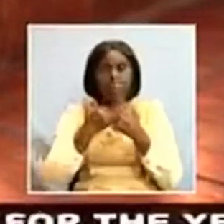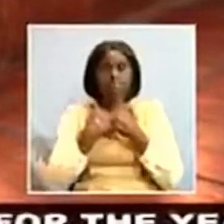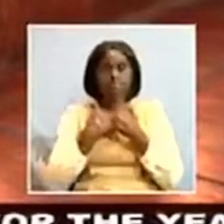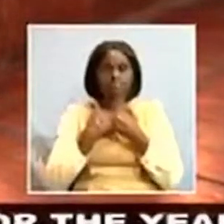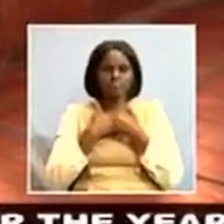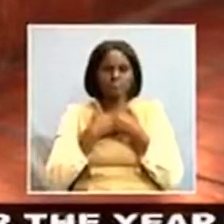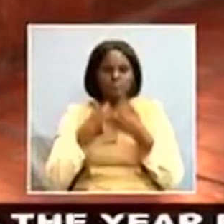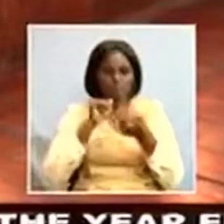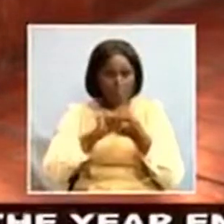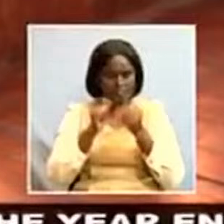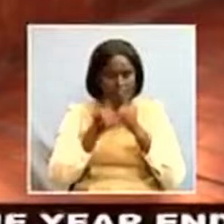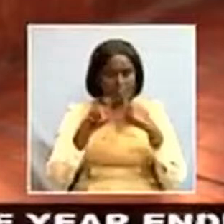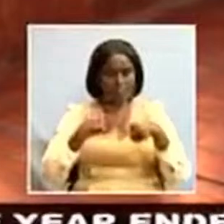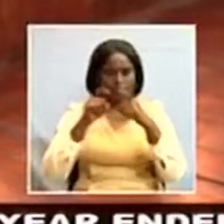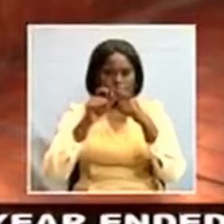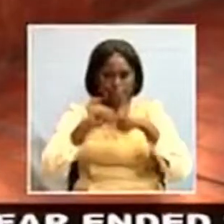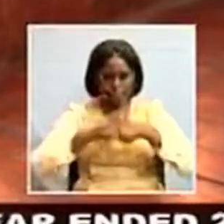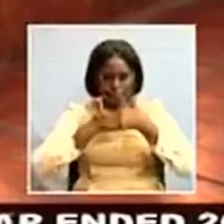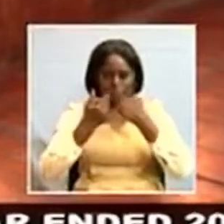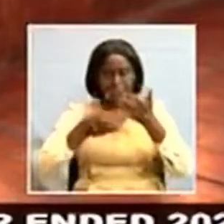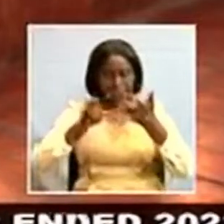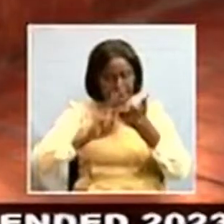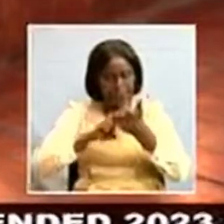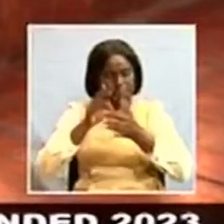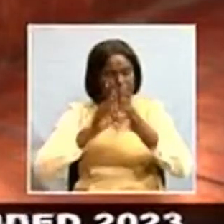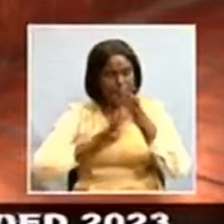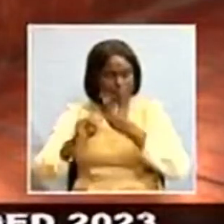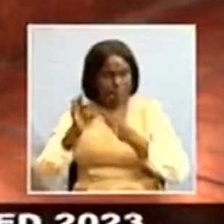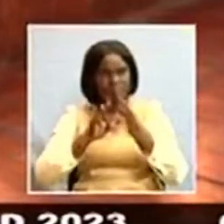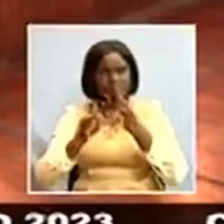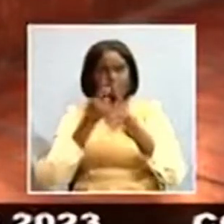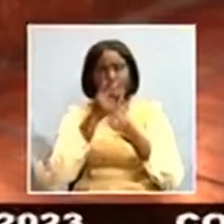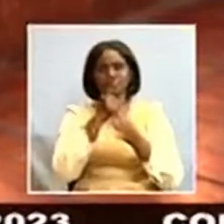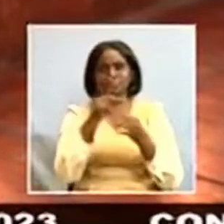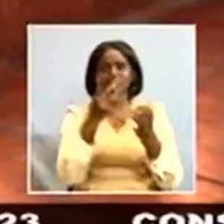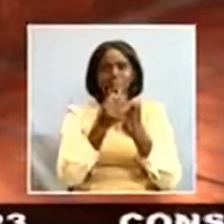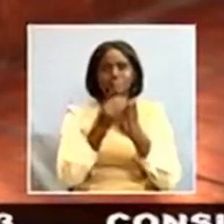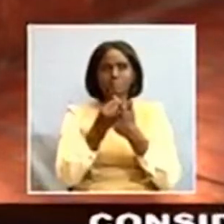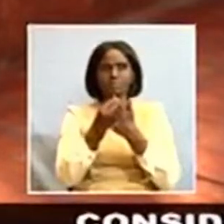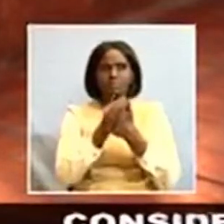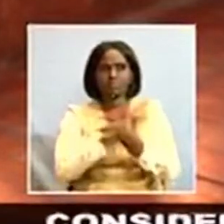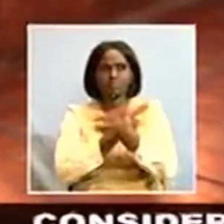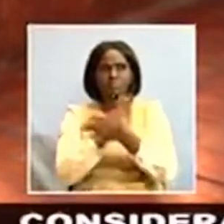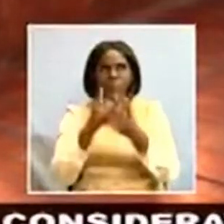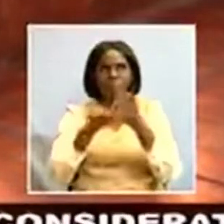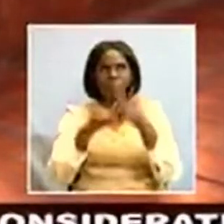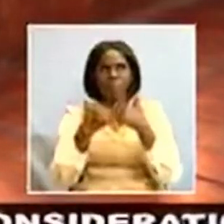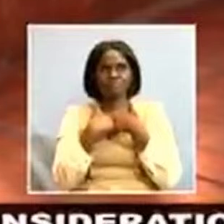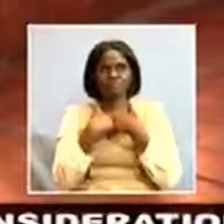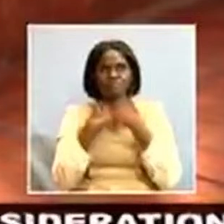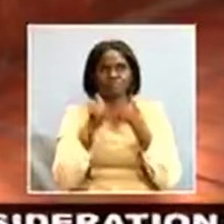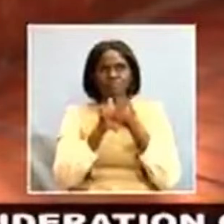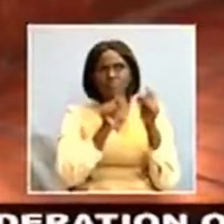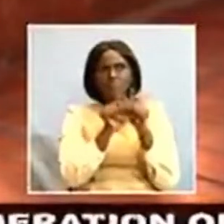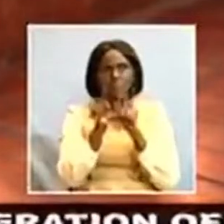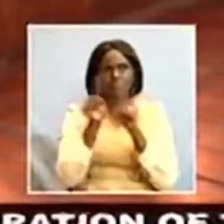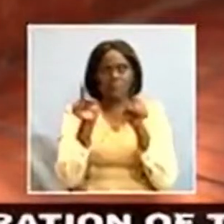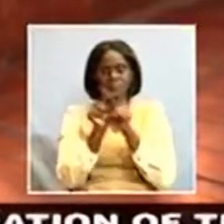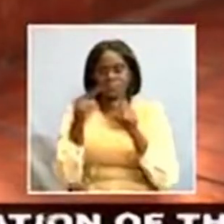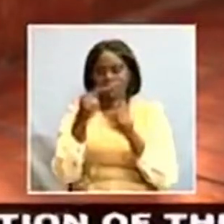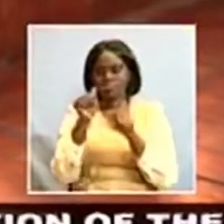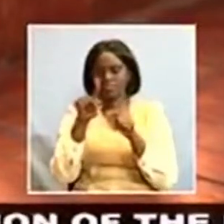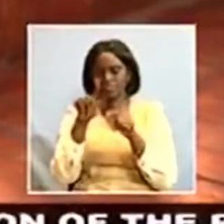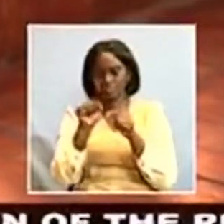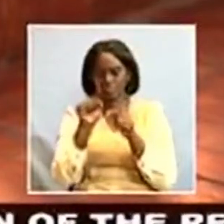the liquidity challenges we keep explaining about, looking at the resource envelope at hand and also the gaps in terms